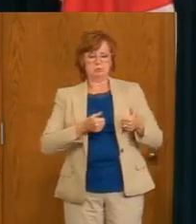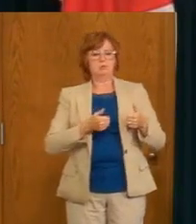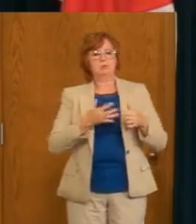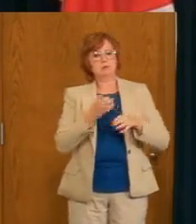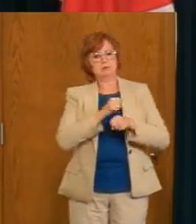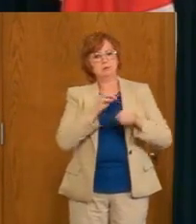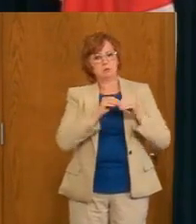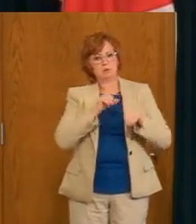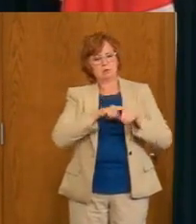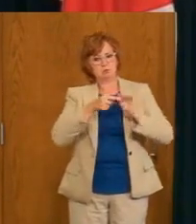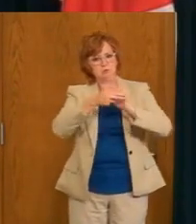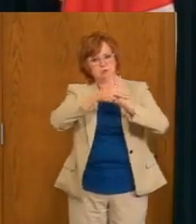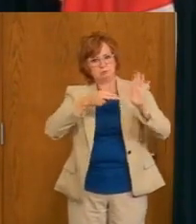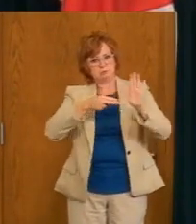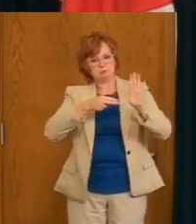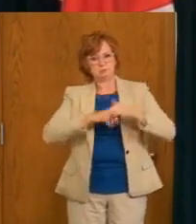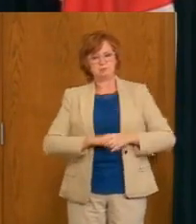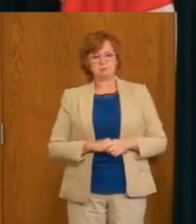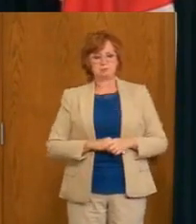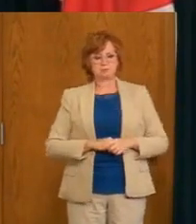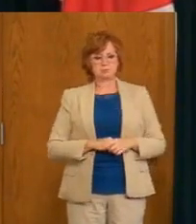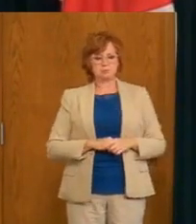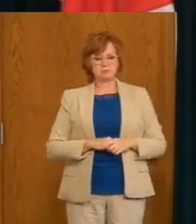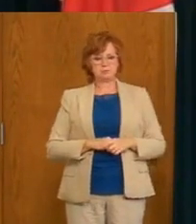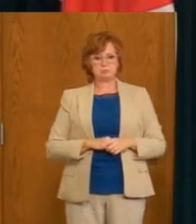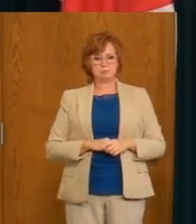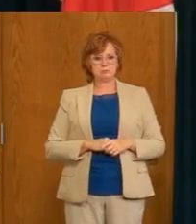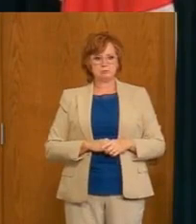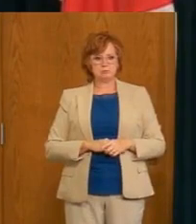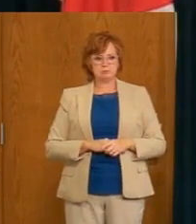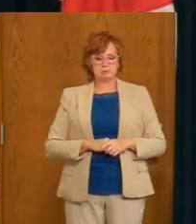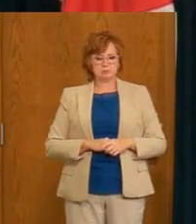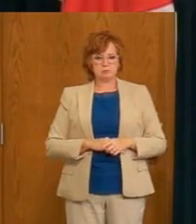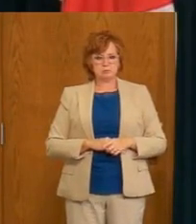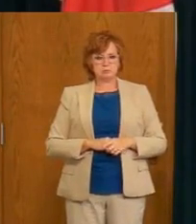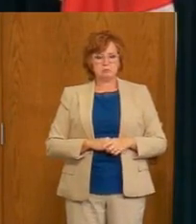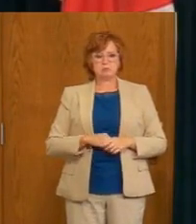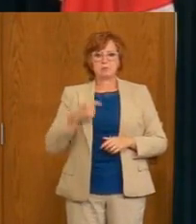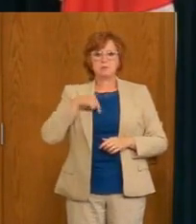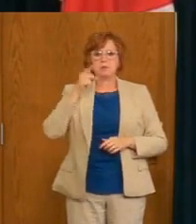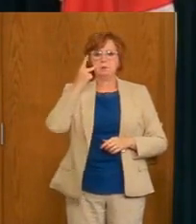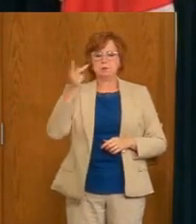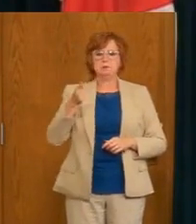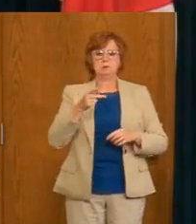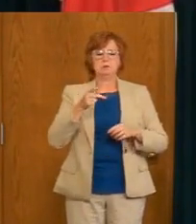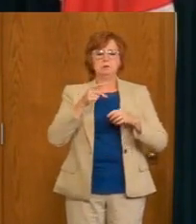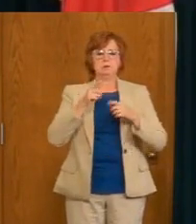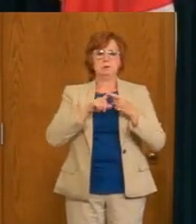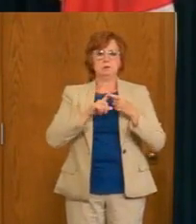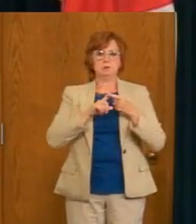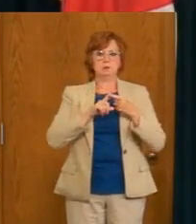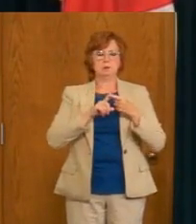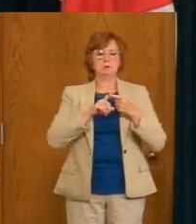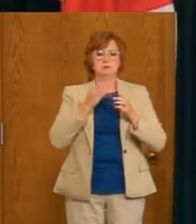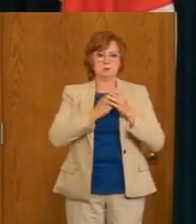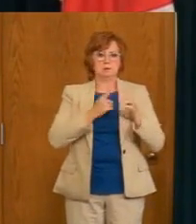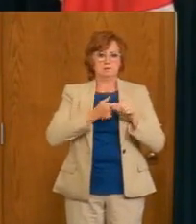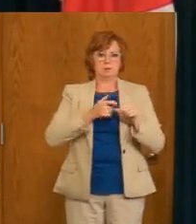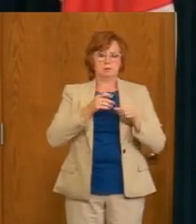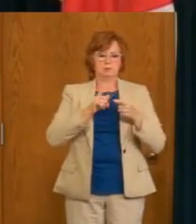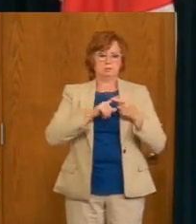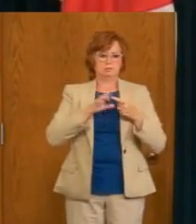determination if it's a variant of concern. It takes another few days to find out if it's a specific variant of concern or